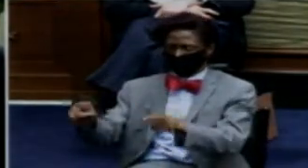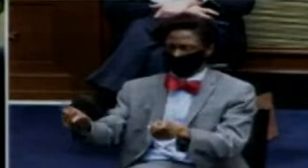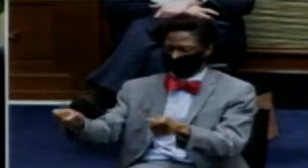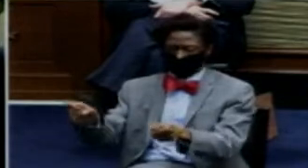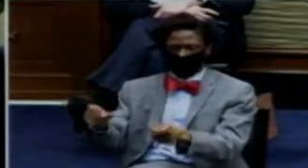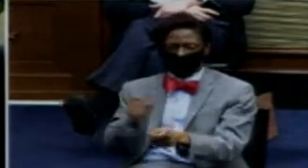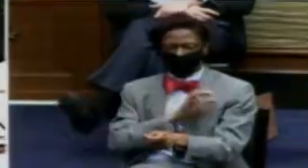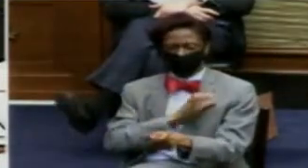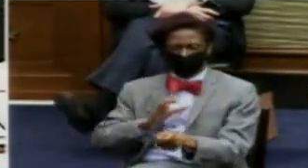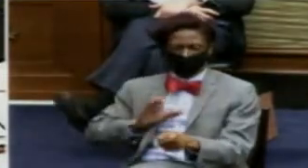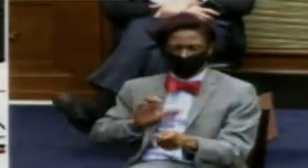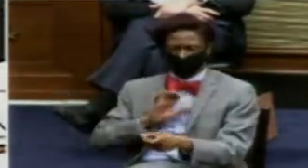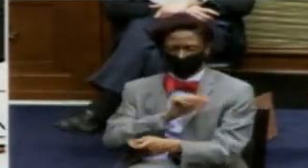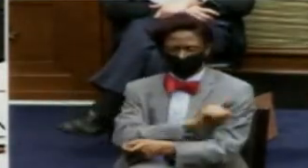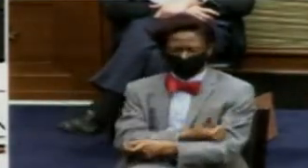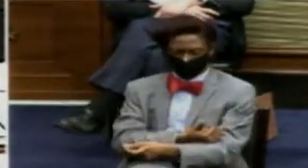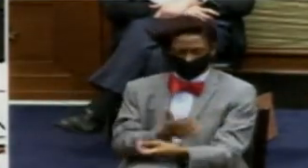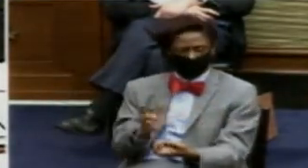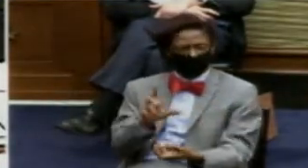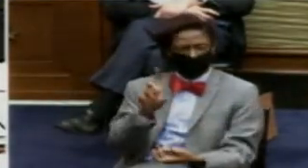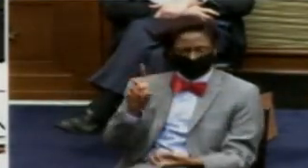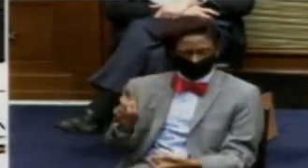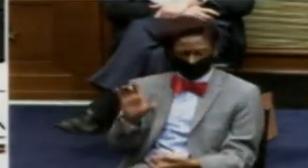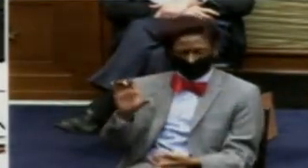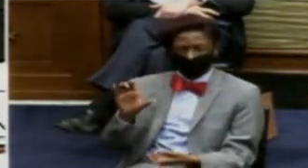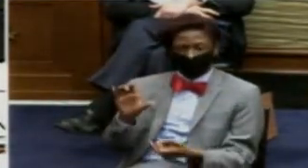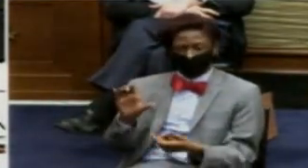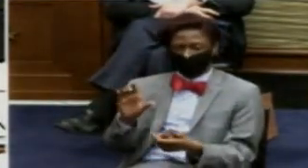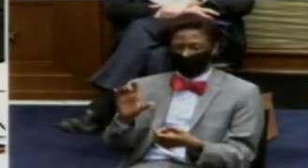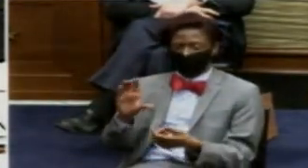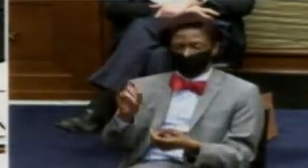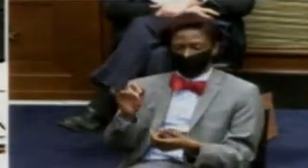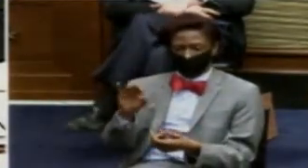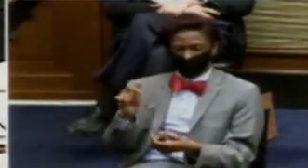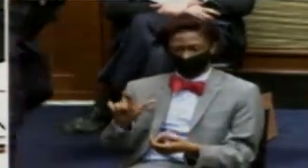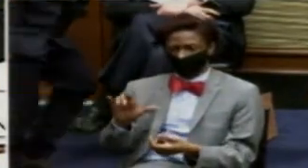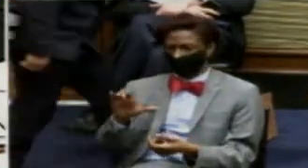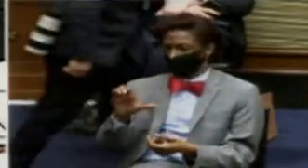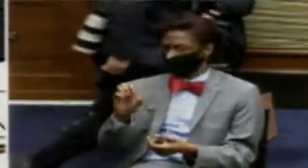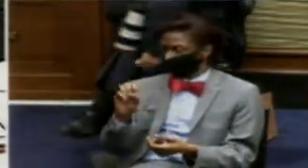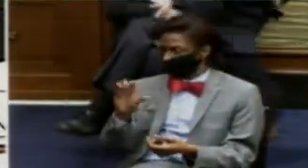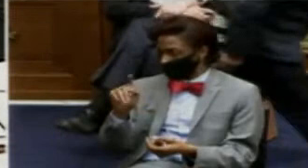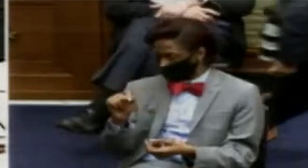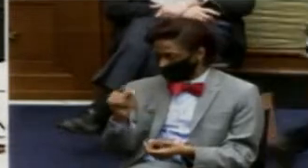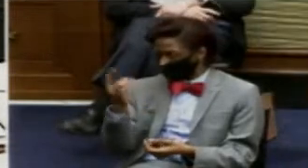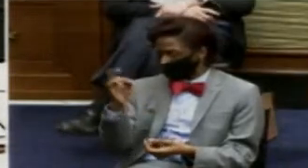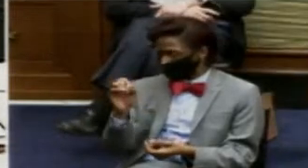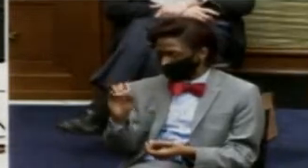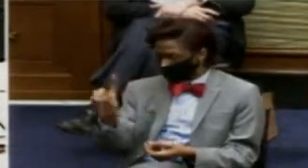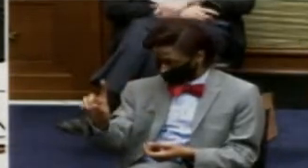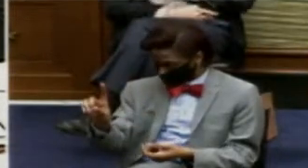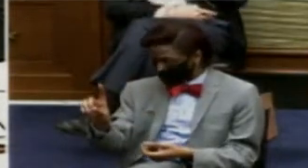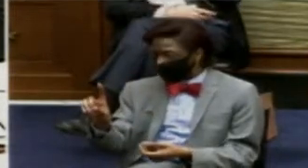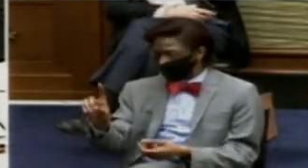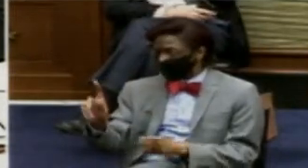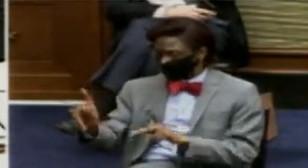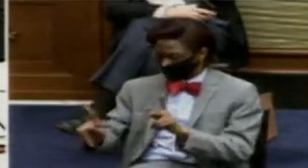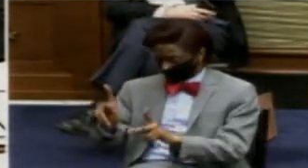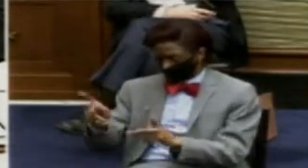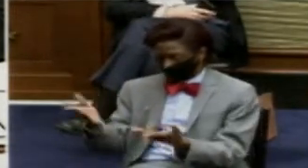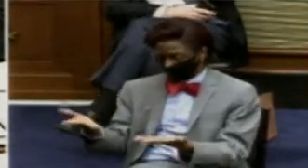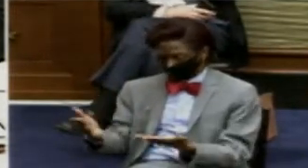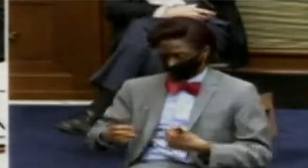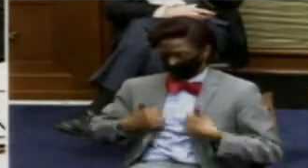The district 1801 Organic Act, is that what you're referring to? When the residents of the District of Columbia were stripped of